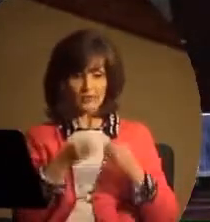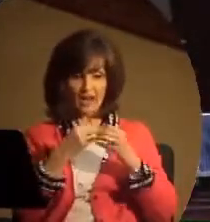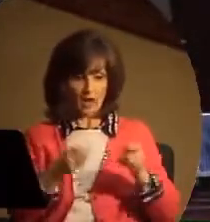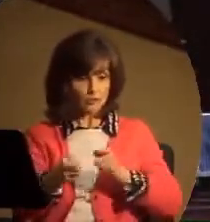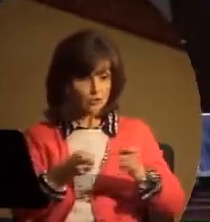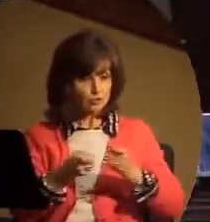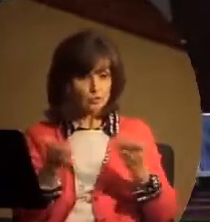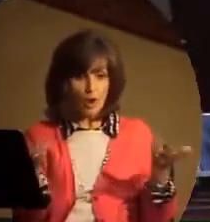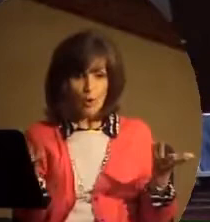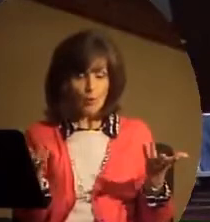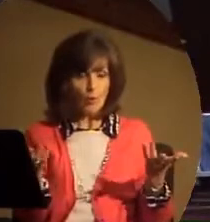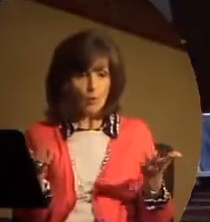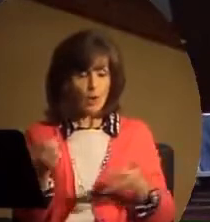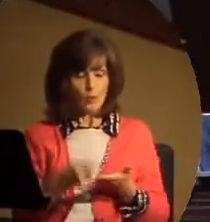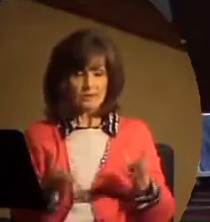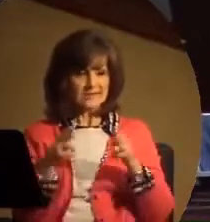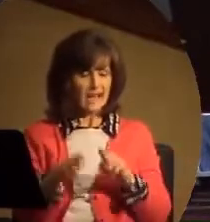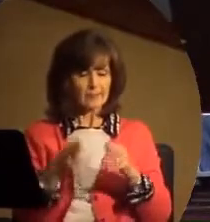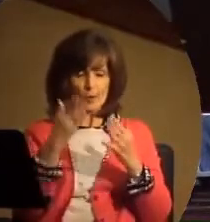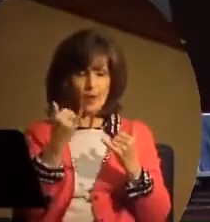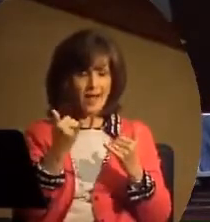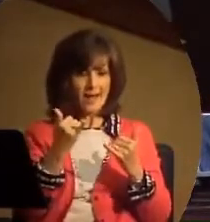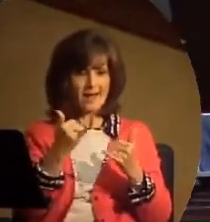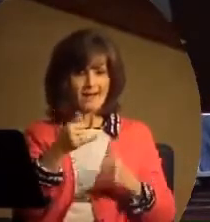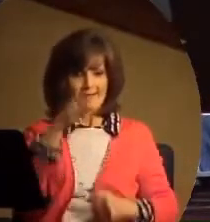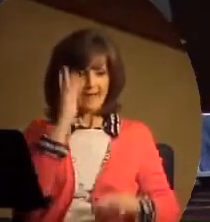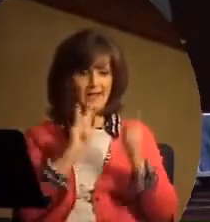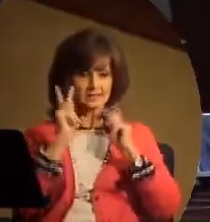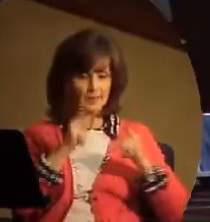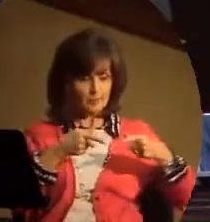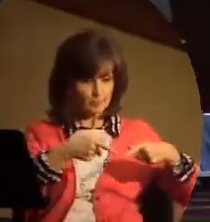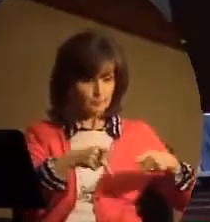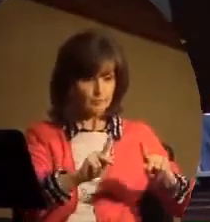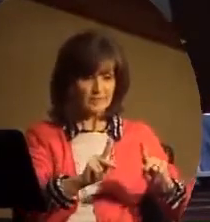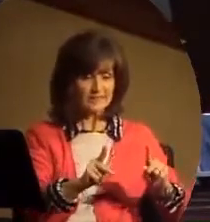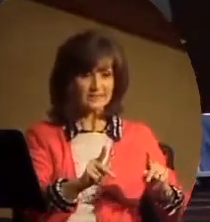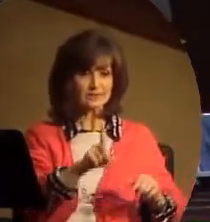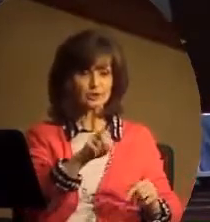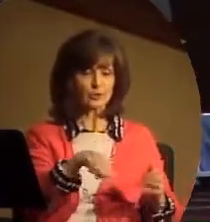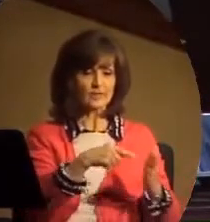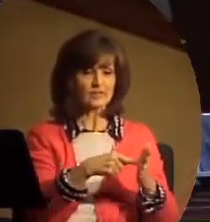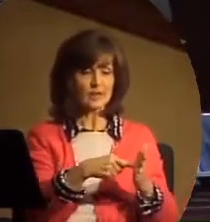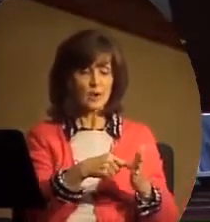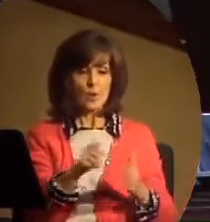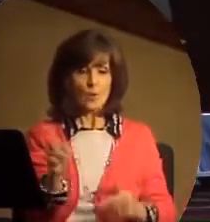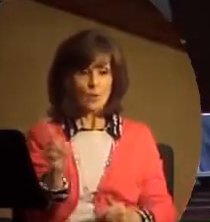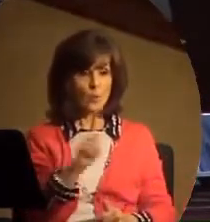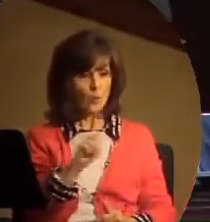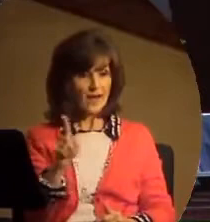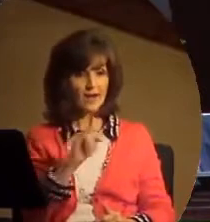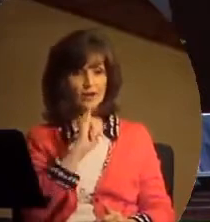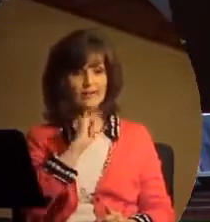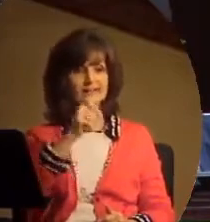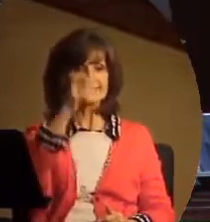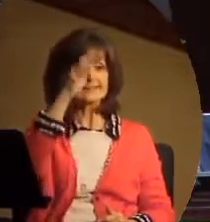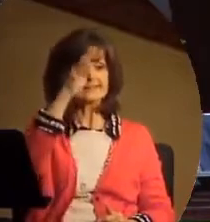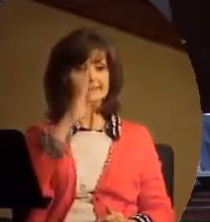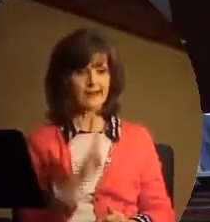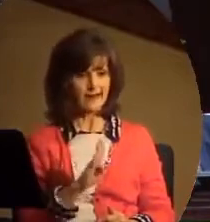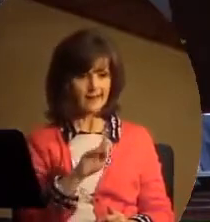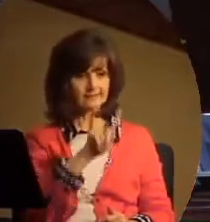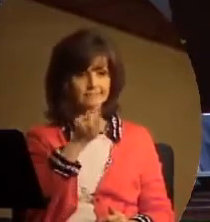control? All this is going on. These are God's people. This is happening. And where is God at in all